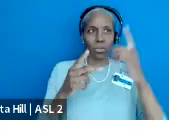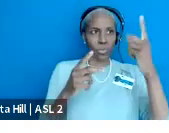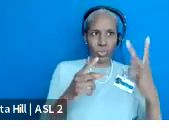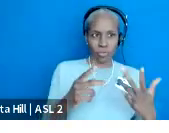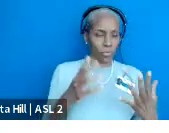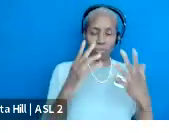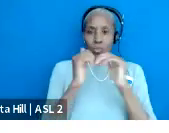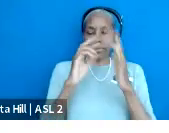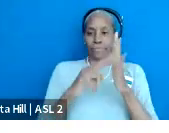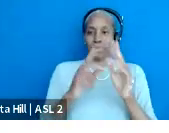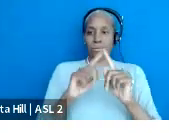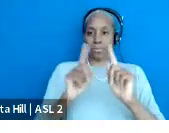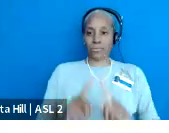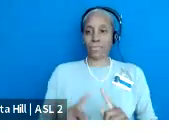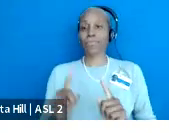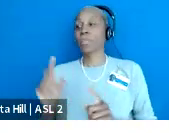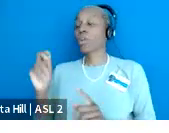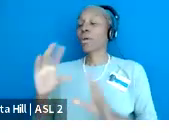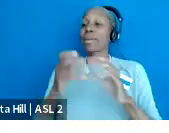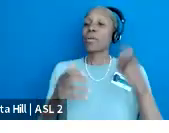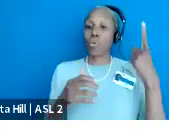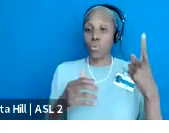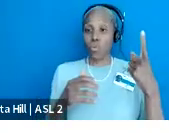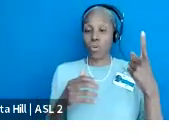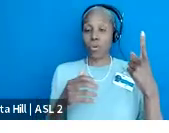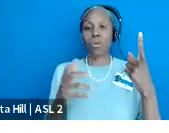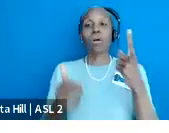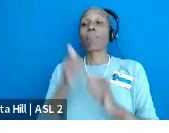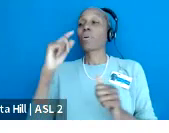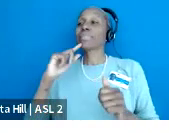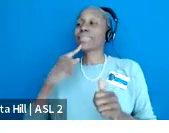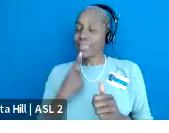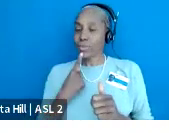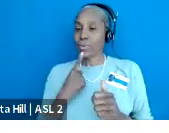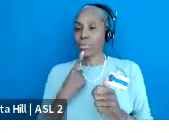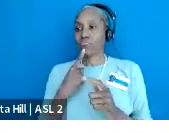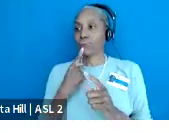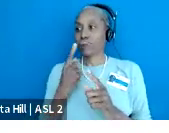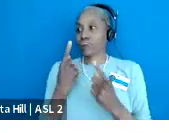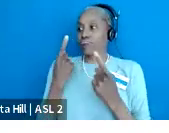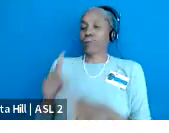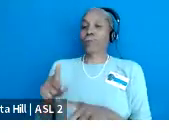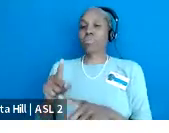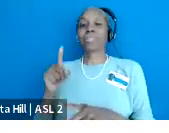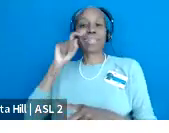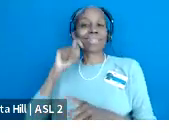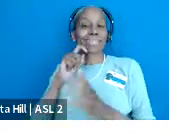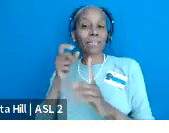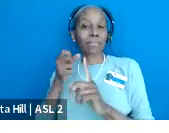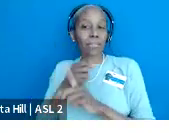and 3. So category 1s are the most serious offenses, something like sex